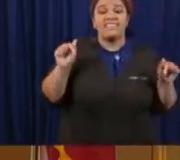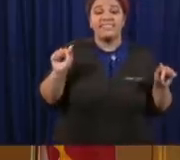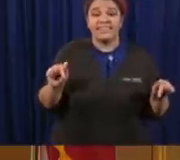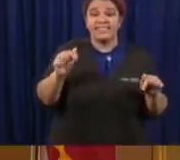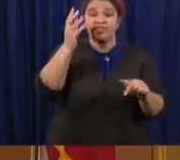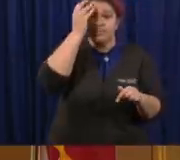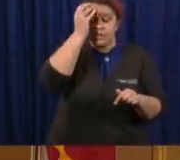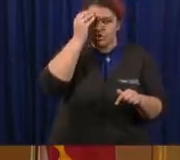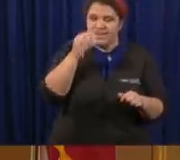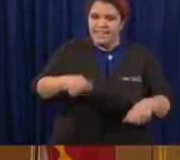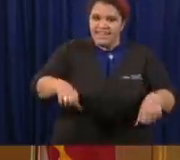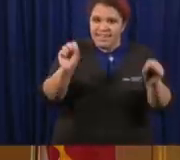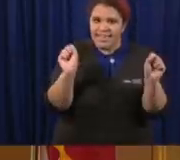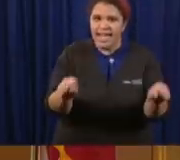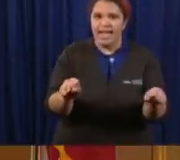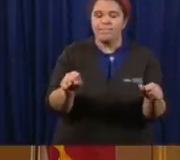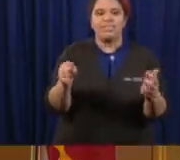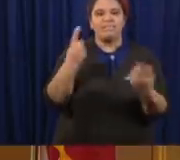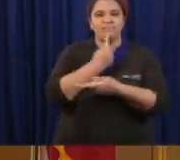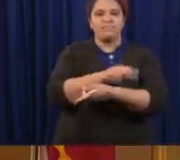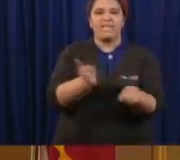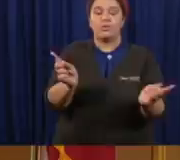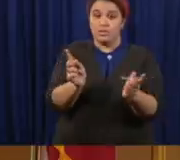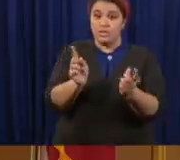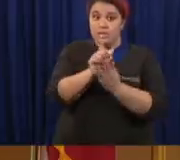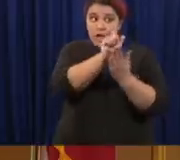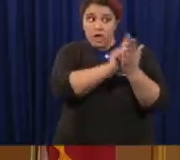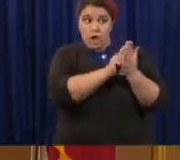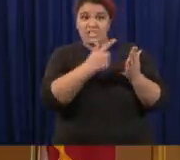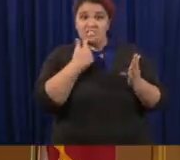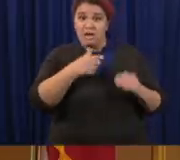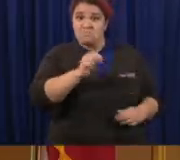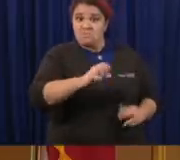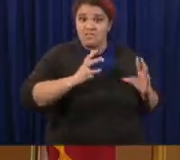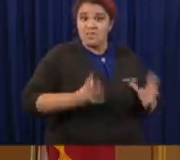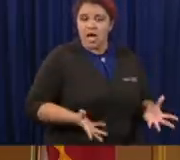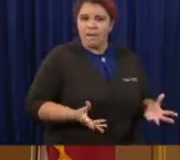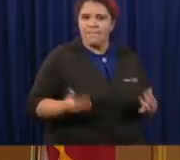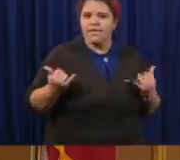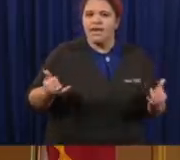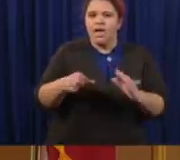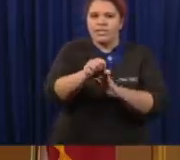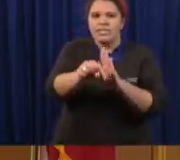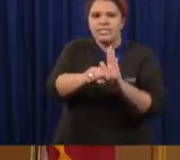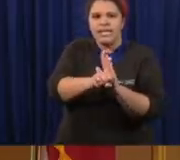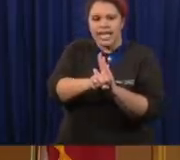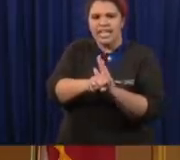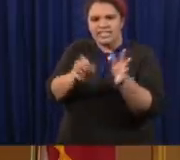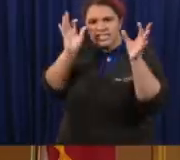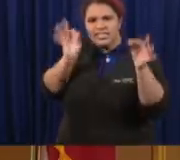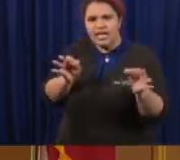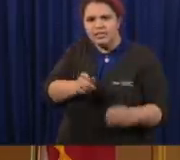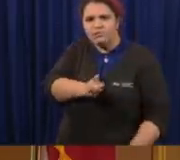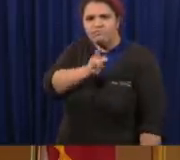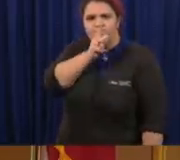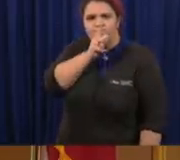without identifying individuals, so why is the state withholding that information that's vital for the public to know? Well, I'm not aware we were. I'll take